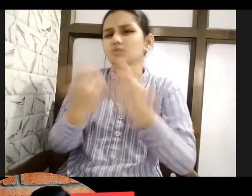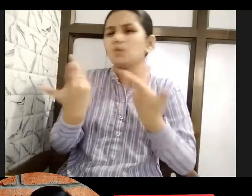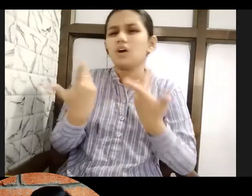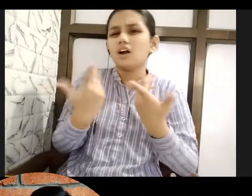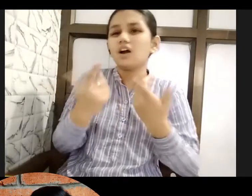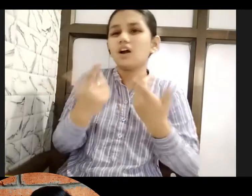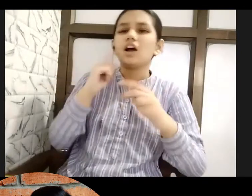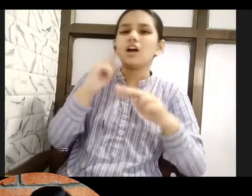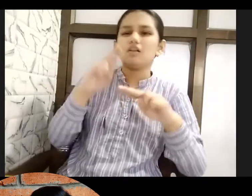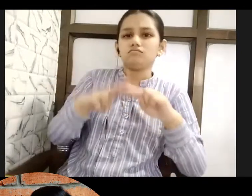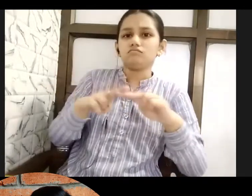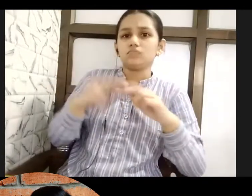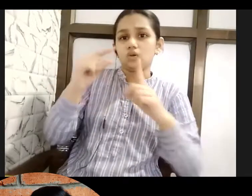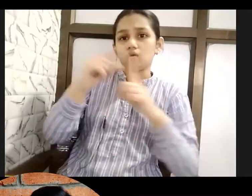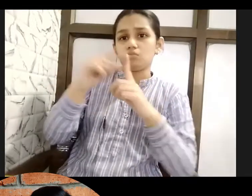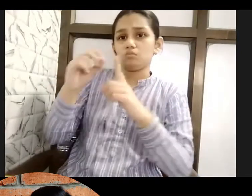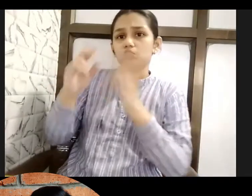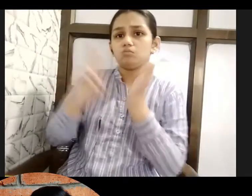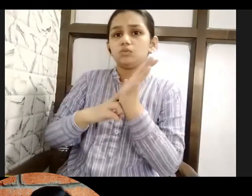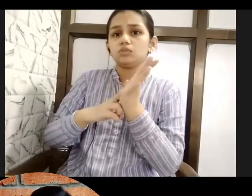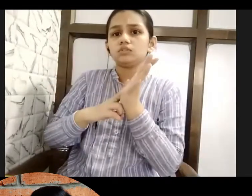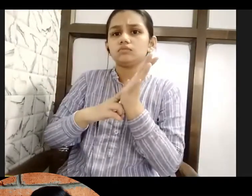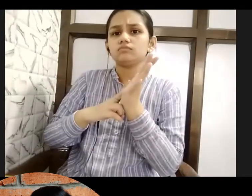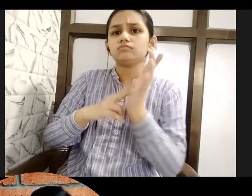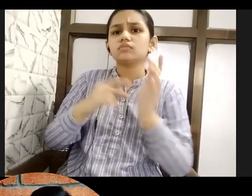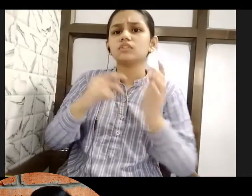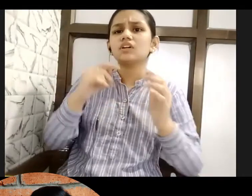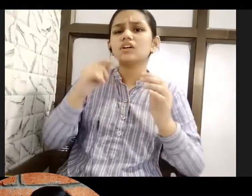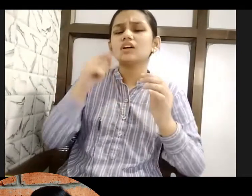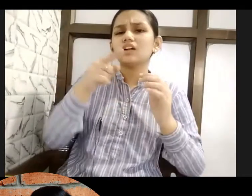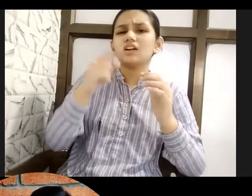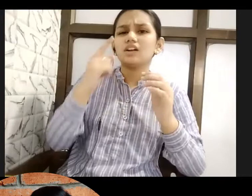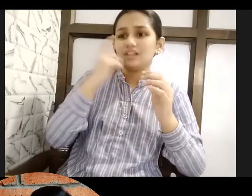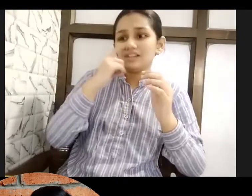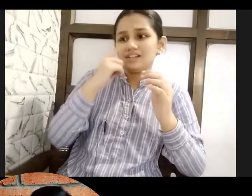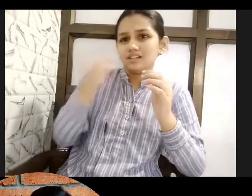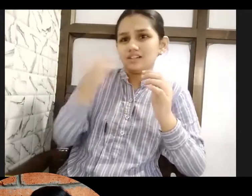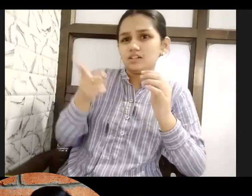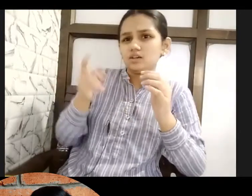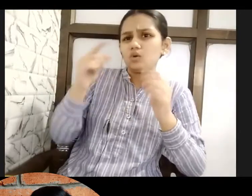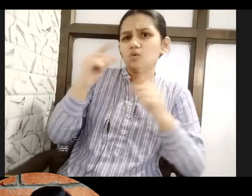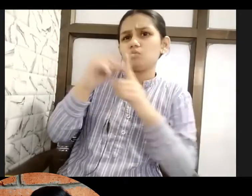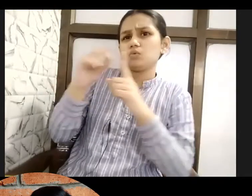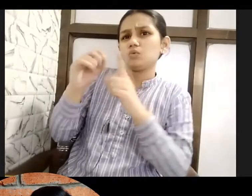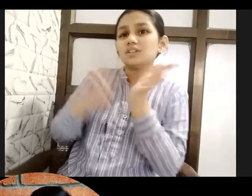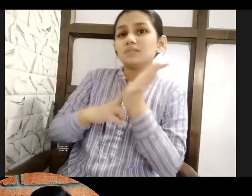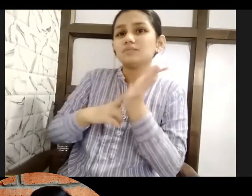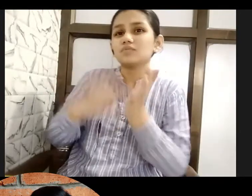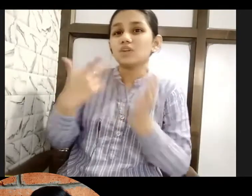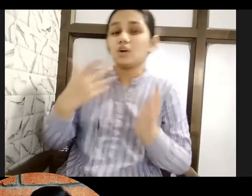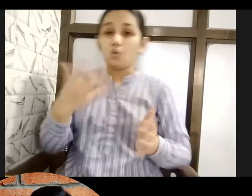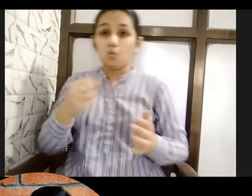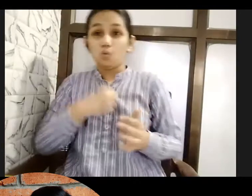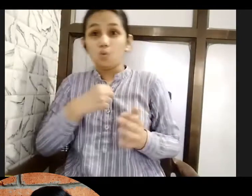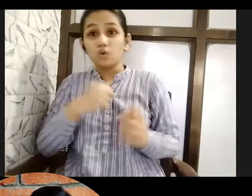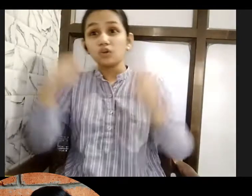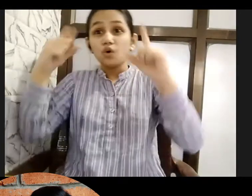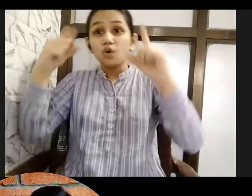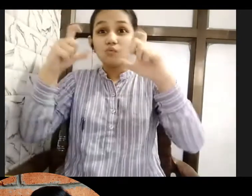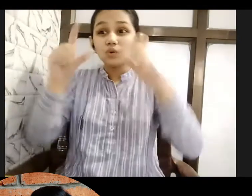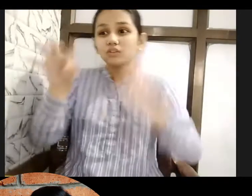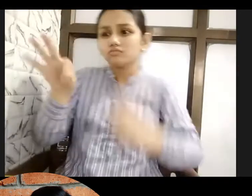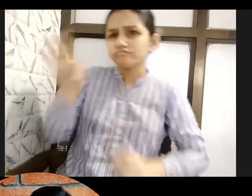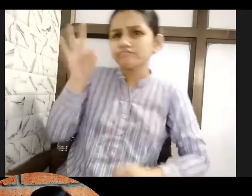to put Poonam? I can select it and it will take me to I can go and upload it. Over here I have